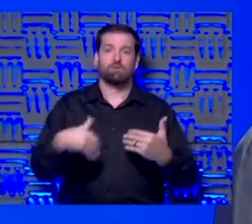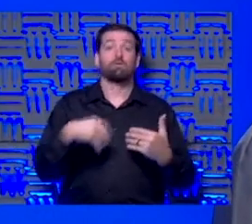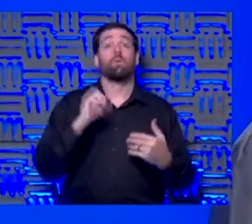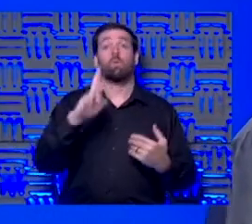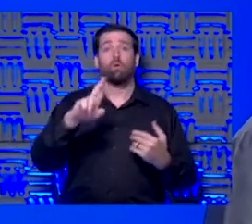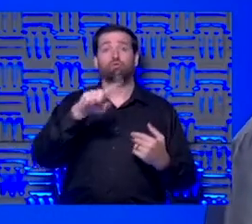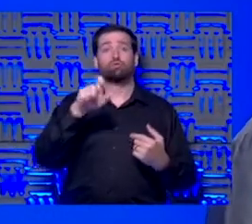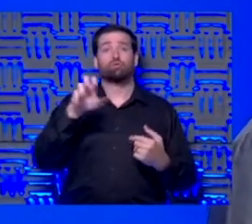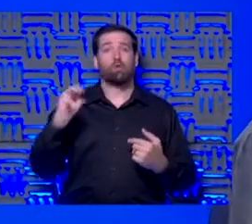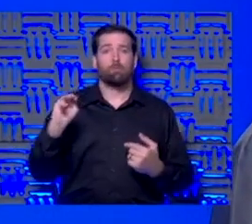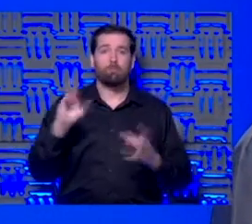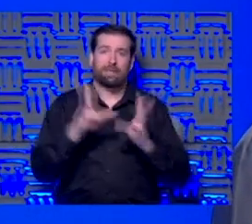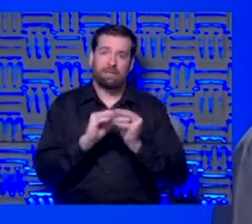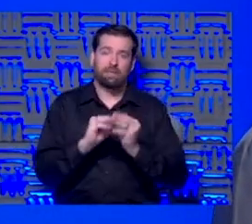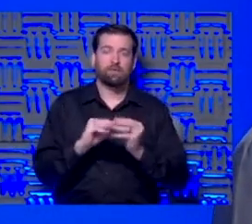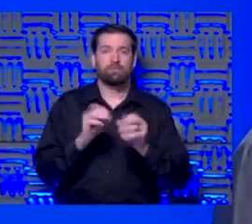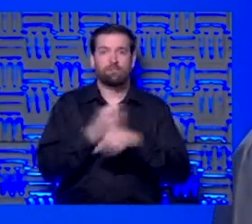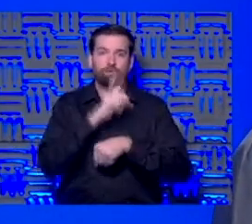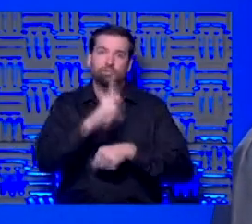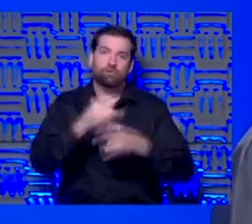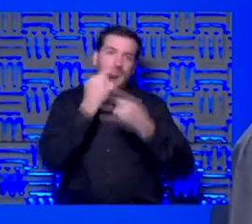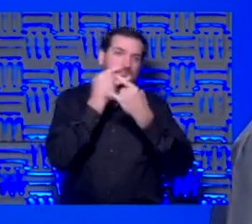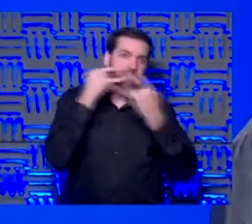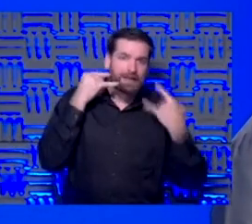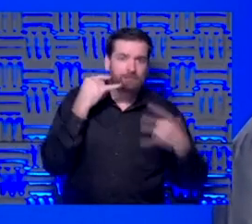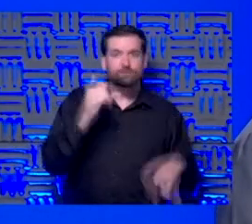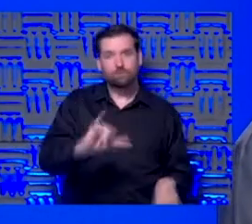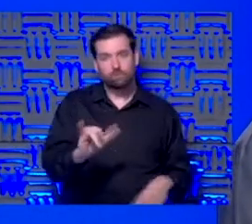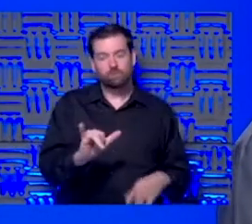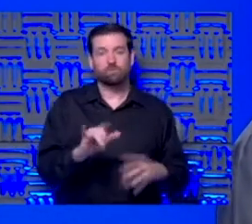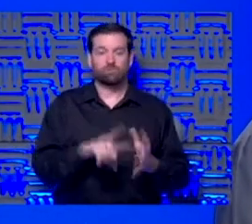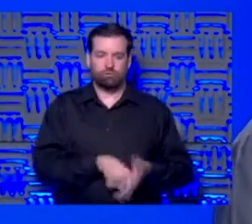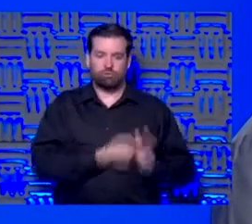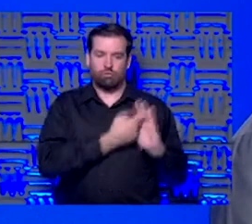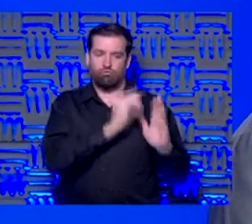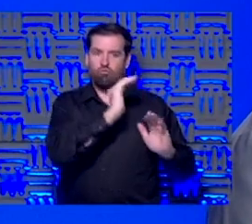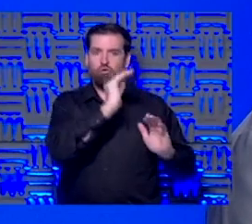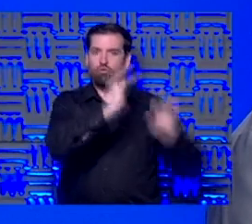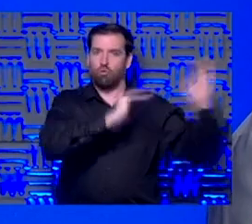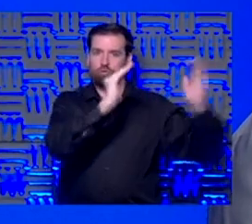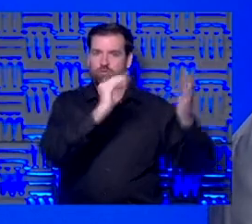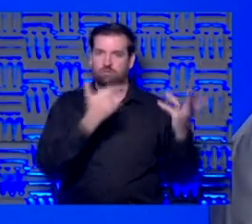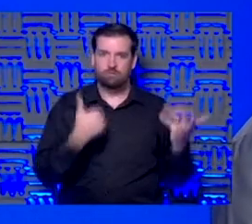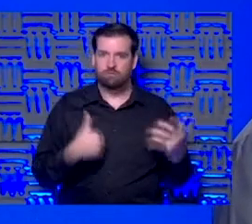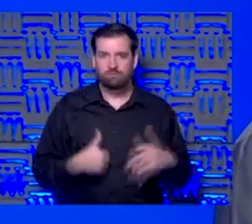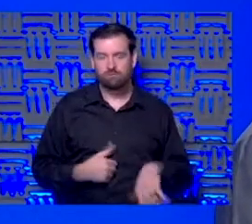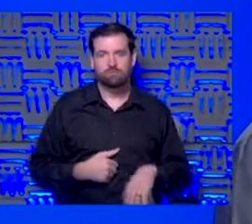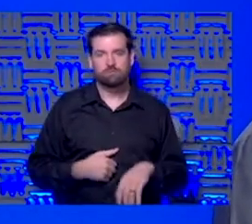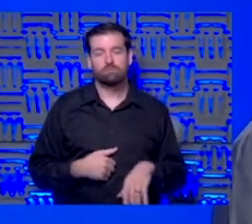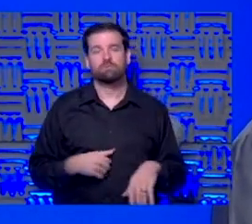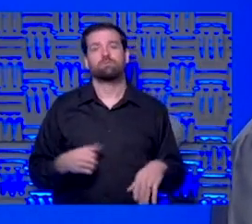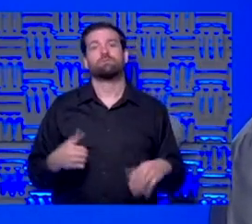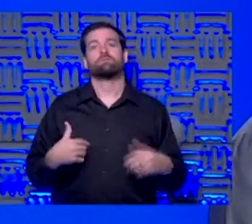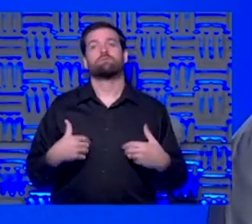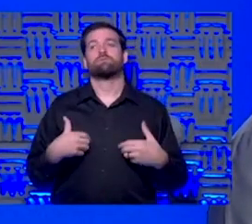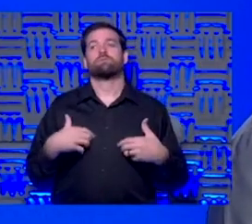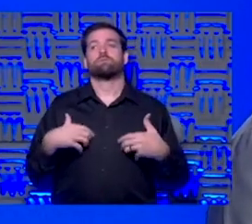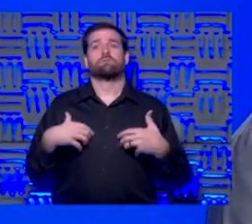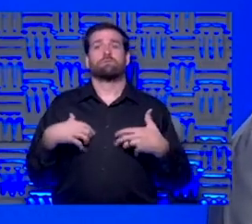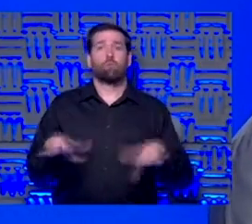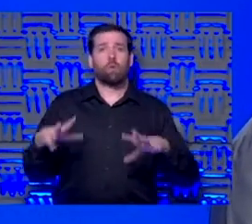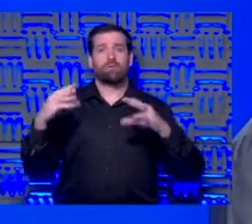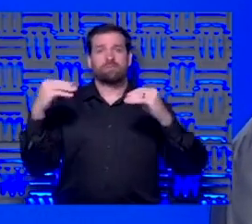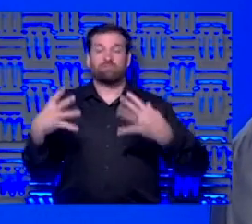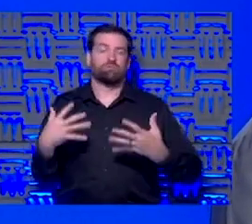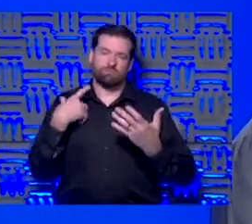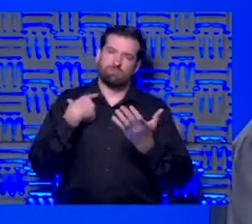the Zoom. Make sure that the masks are on as well. So it starts with the adults as well, because we especially don't want our teachers.